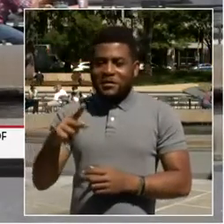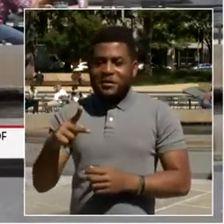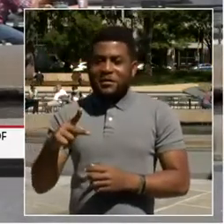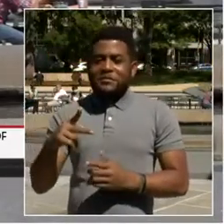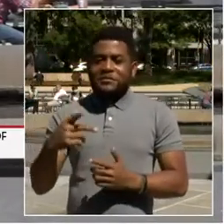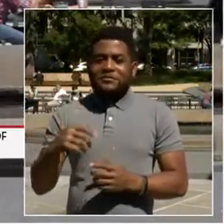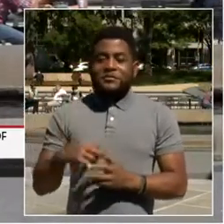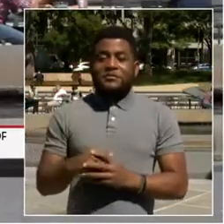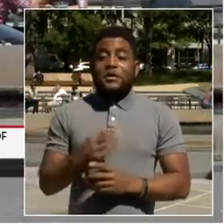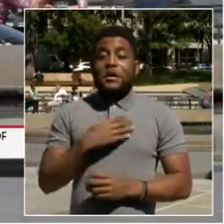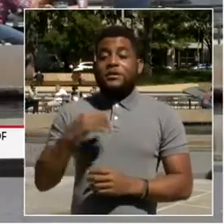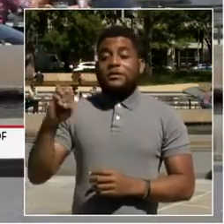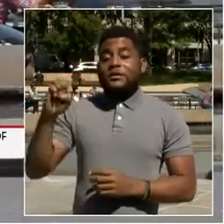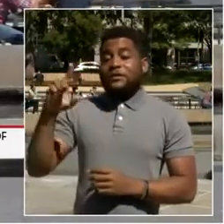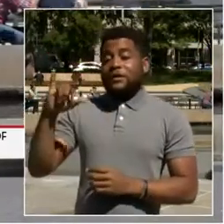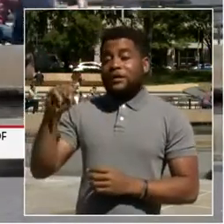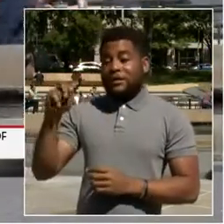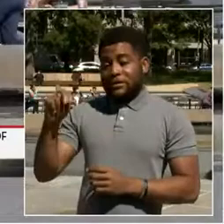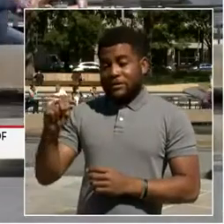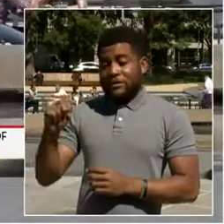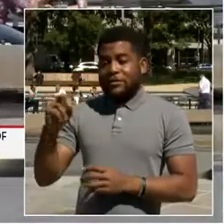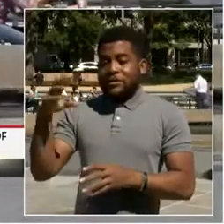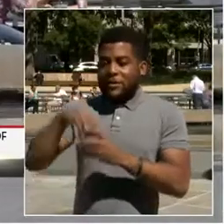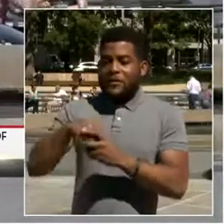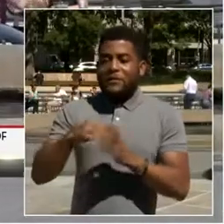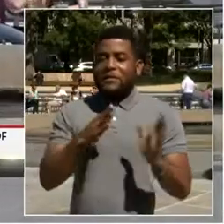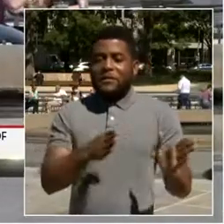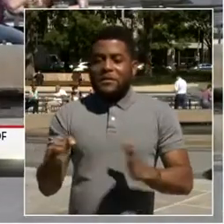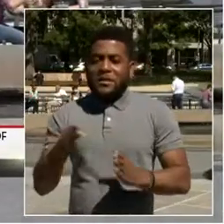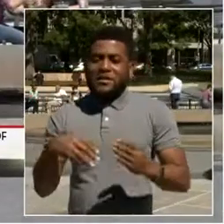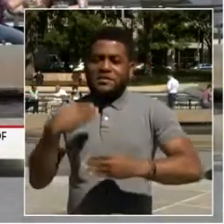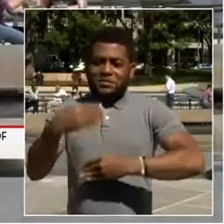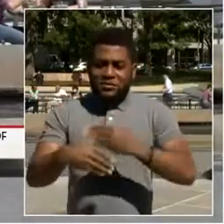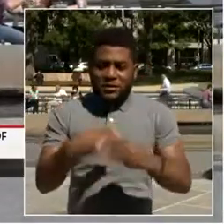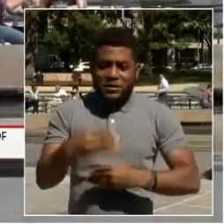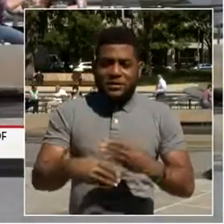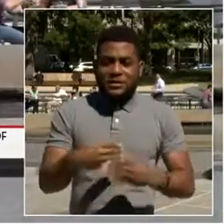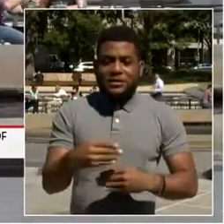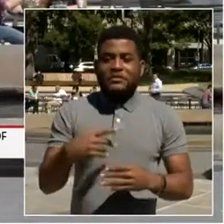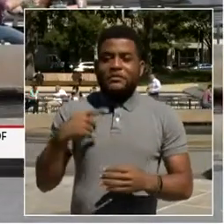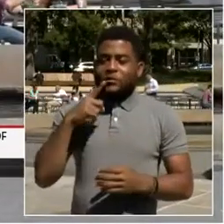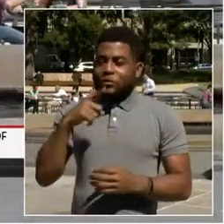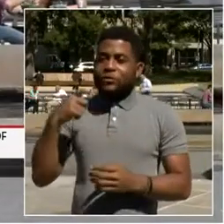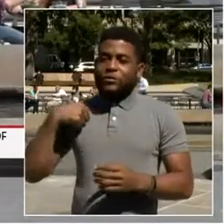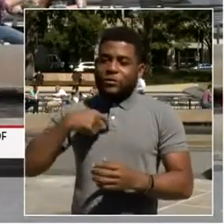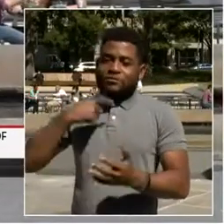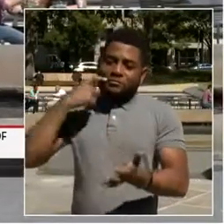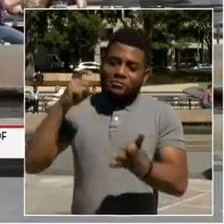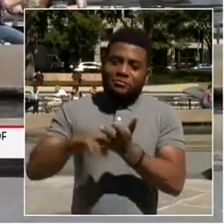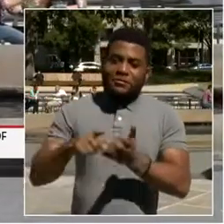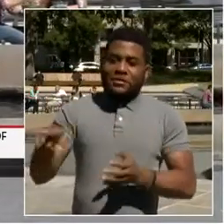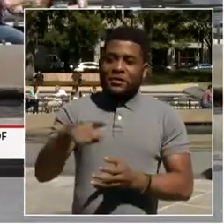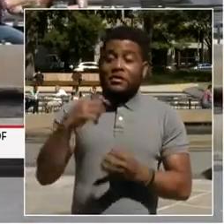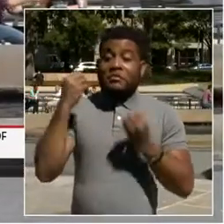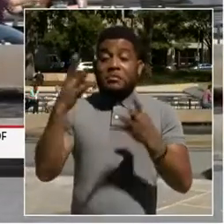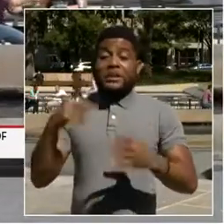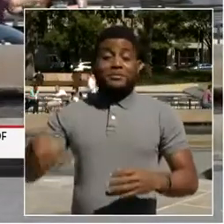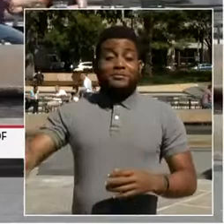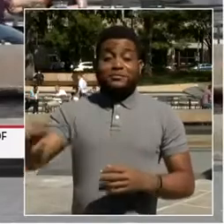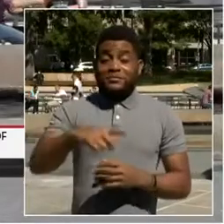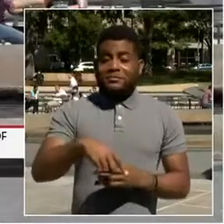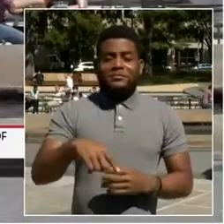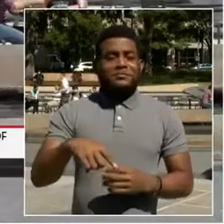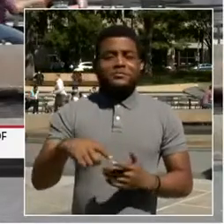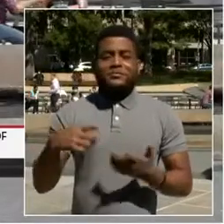the planning process, but in the recent past, I want to acknowledge the work that Cicely Mendy and Jaron Price, Rachel